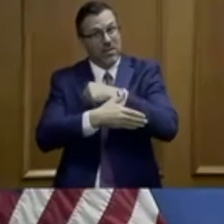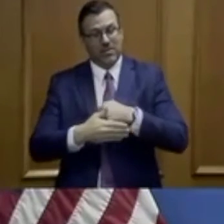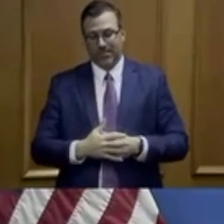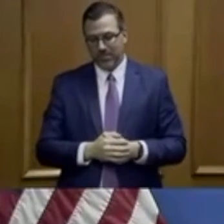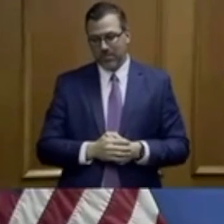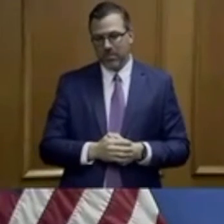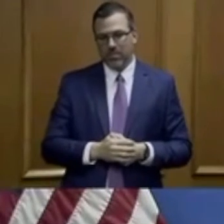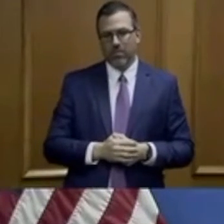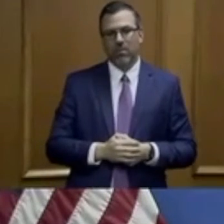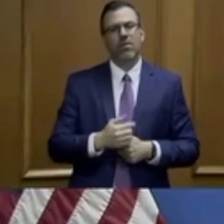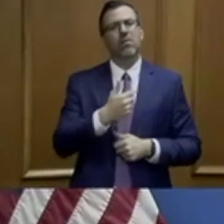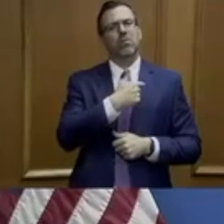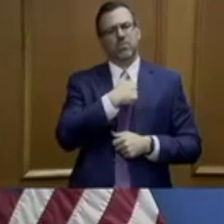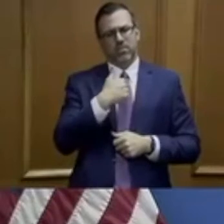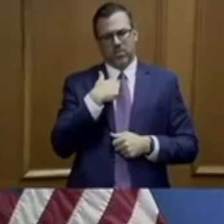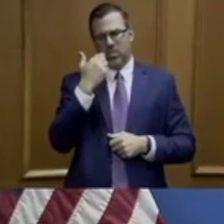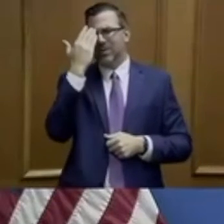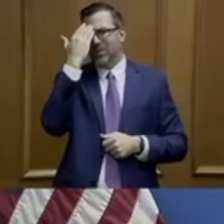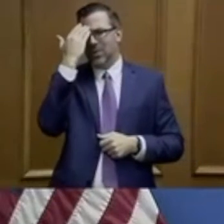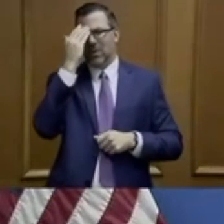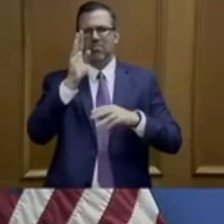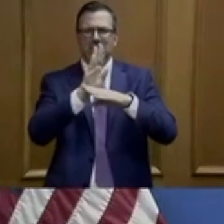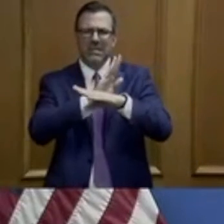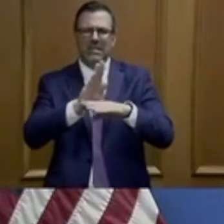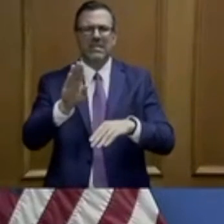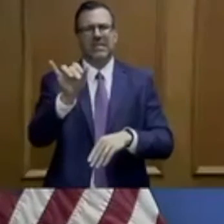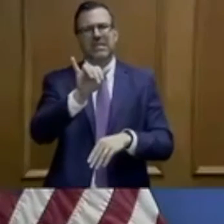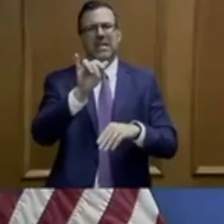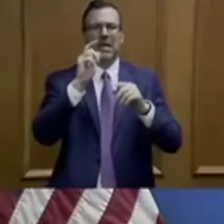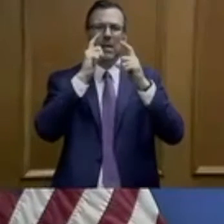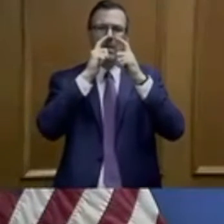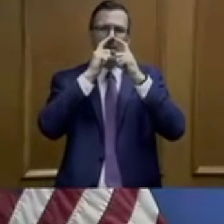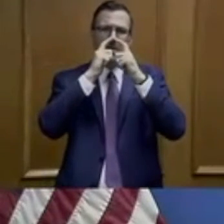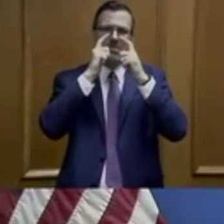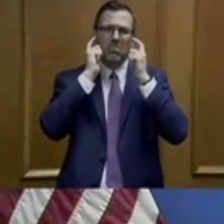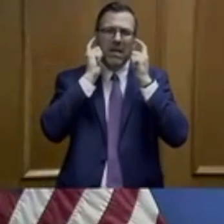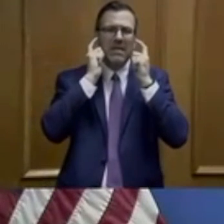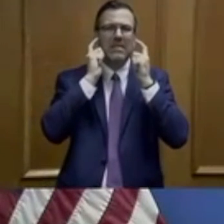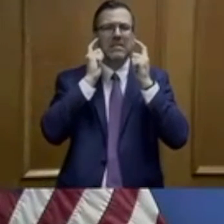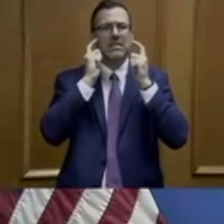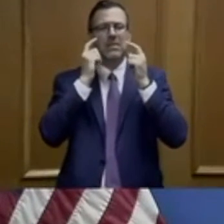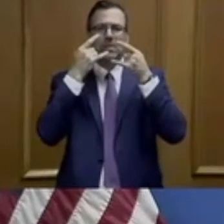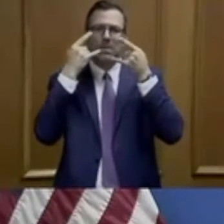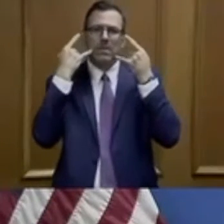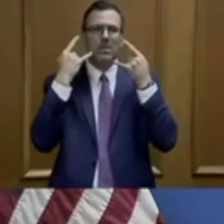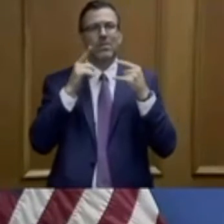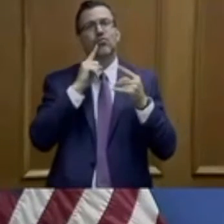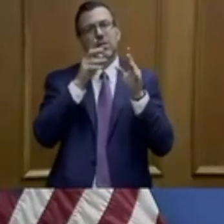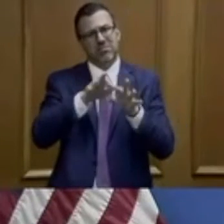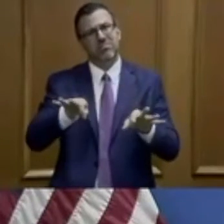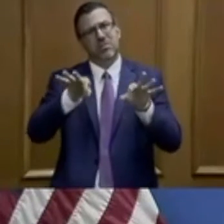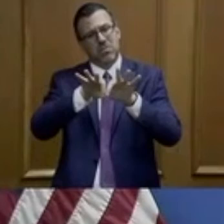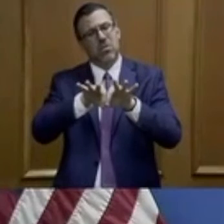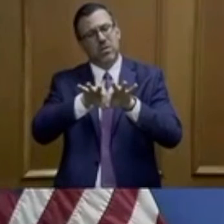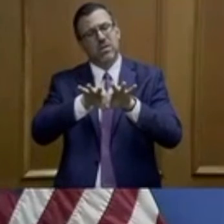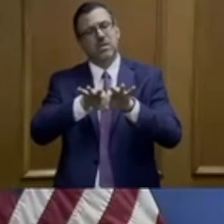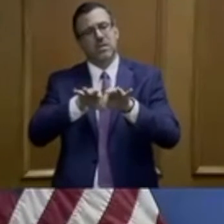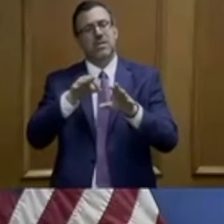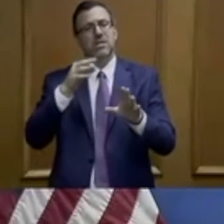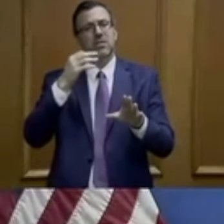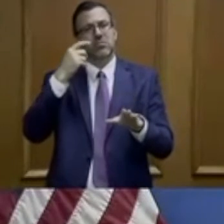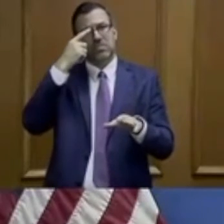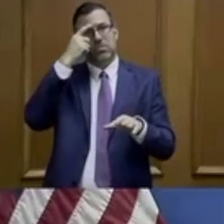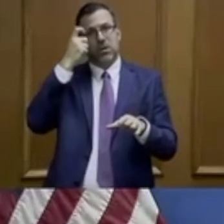know that for these businesses, things like masks are especially important because of the close contact that